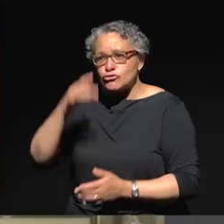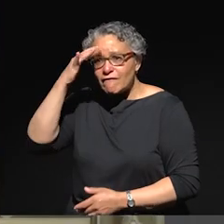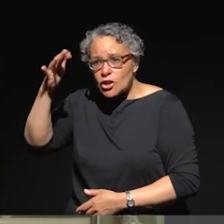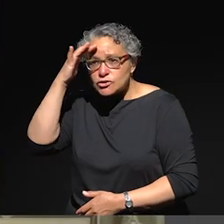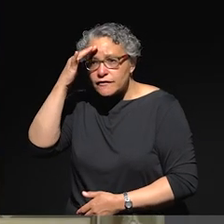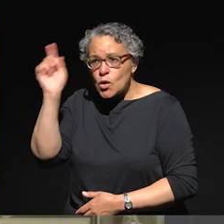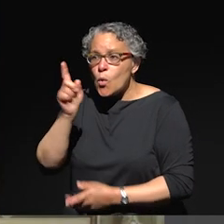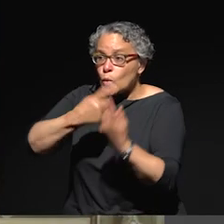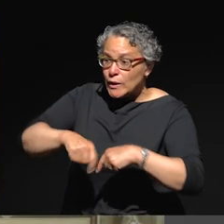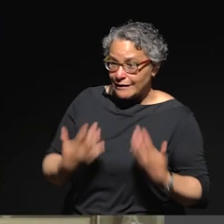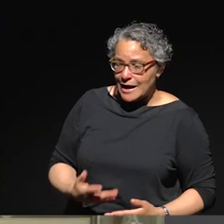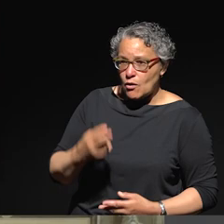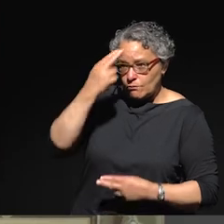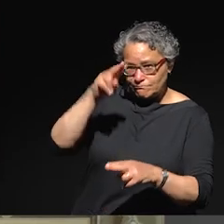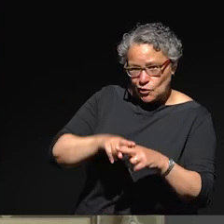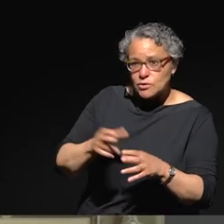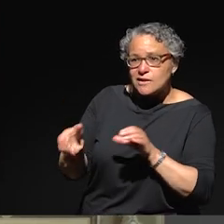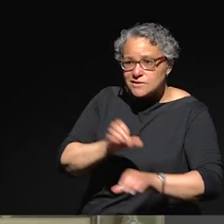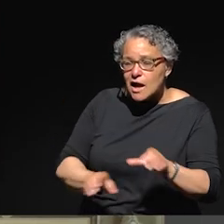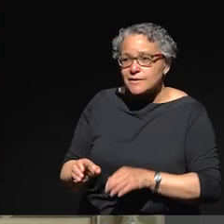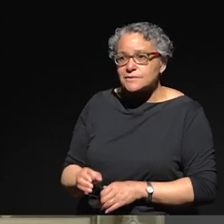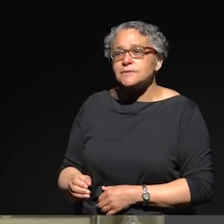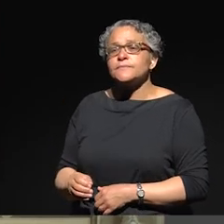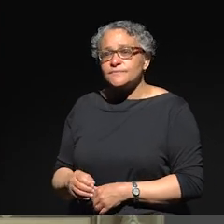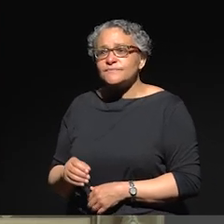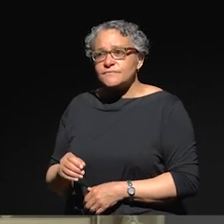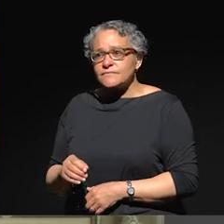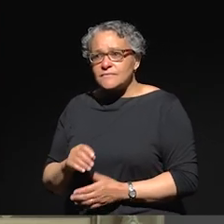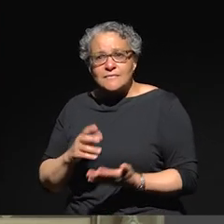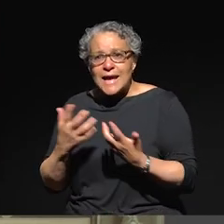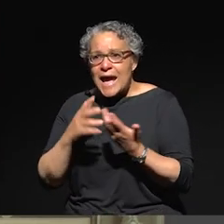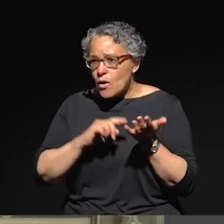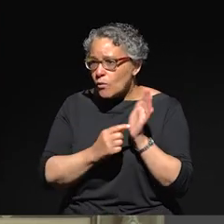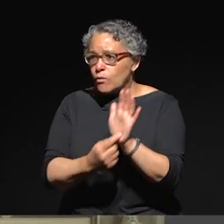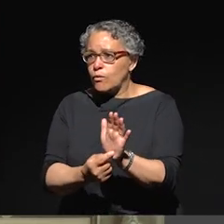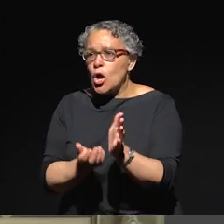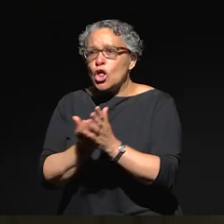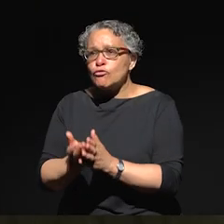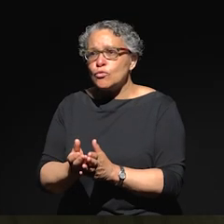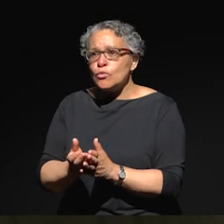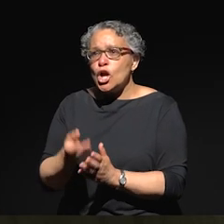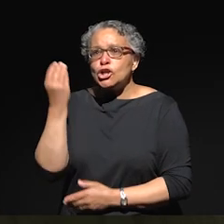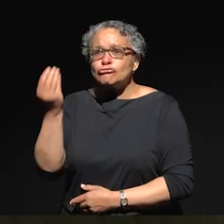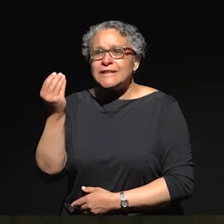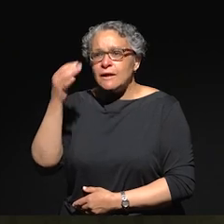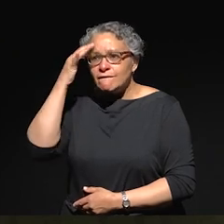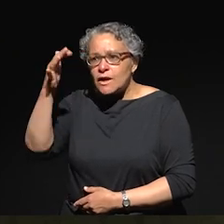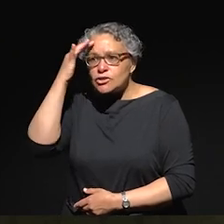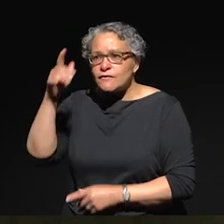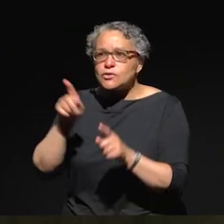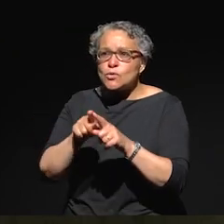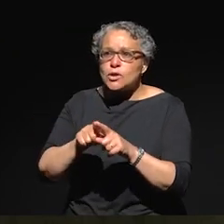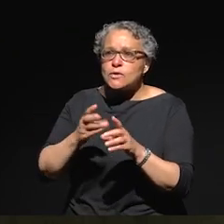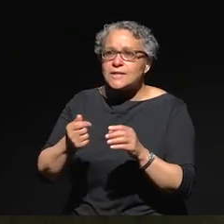we call science. And it is depicted through the device of primarily the Greek philosophers of antiquity. There are also some non-Greeks here,